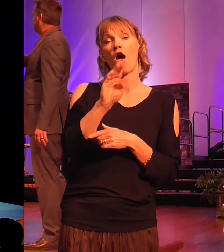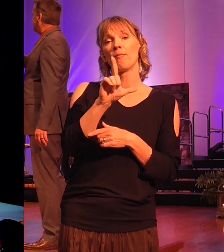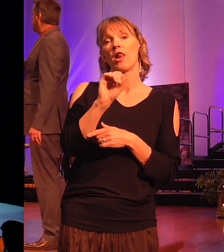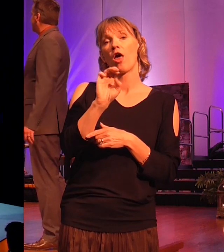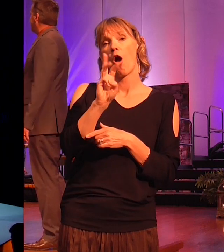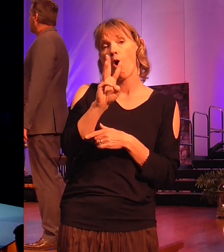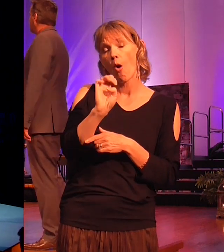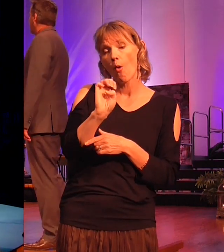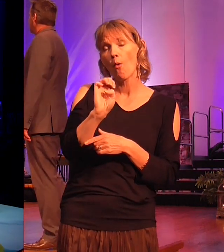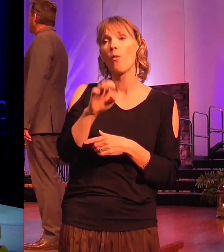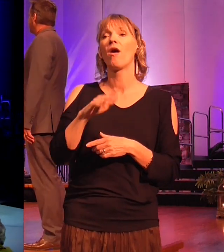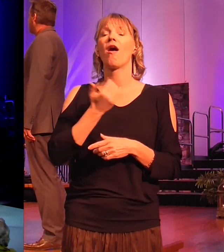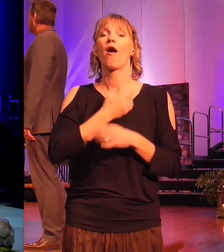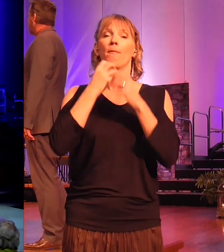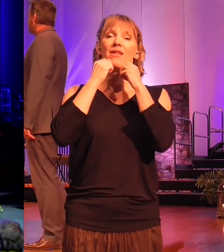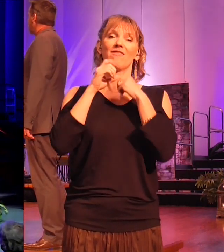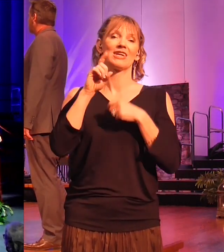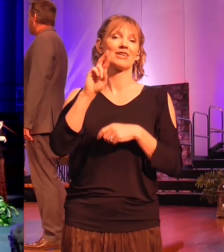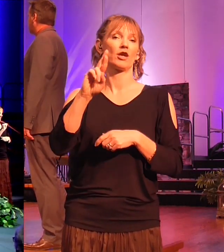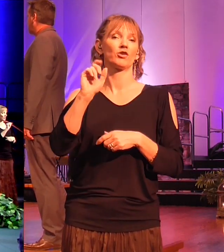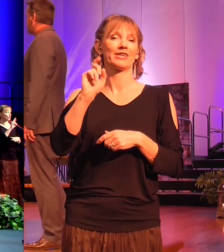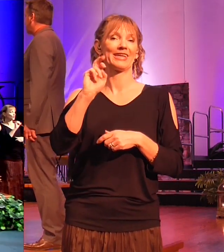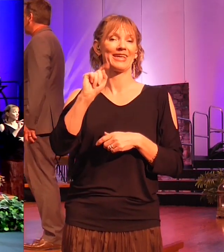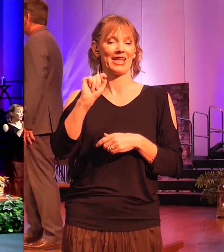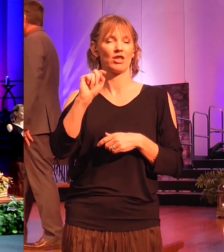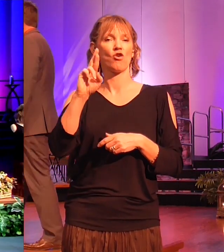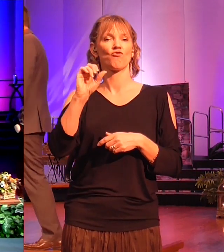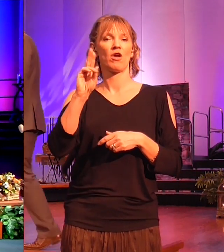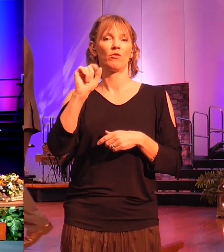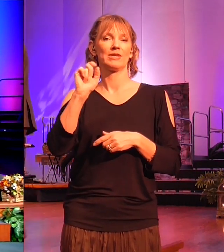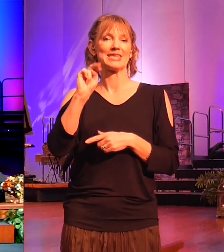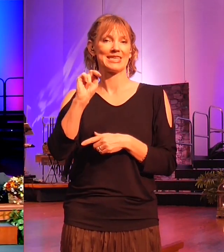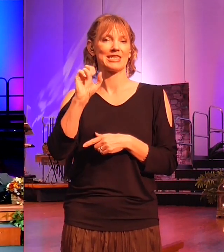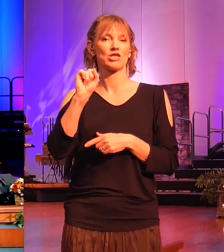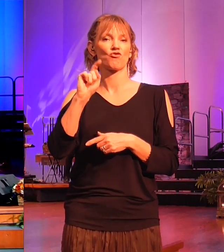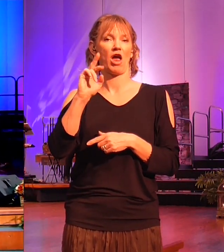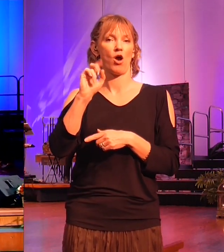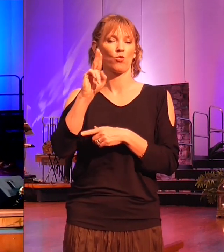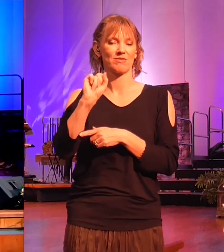our beloved Dr. Kent Rattenstrauss, everybody.